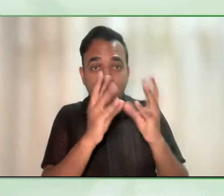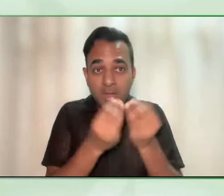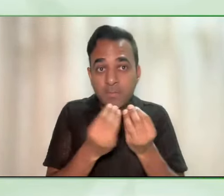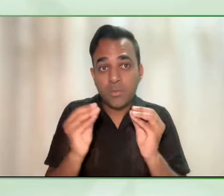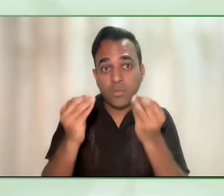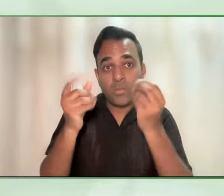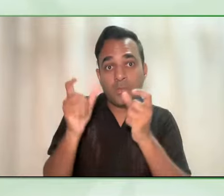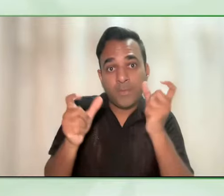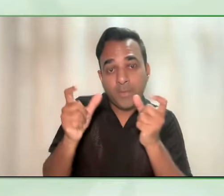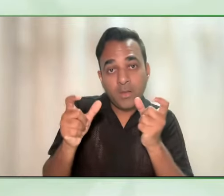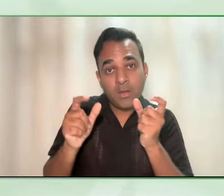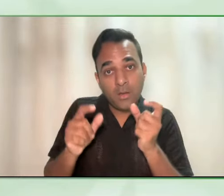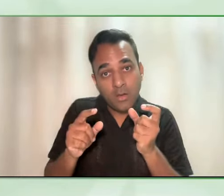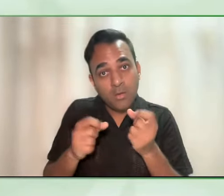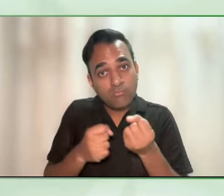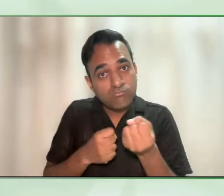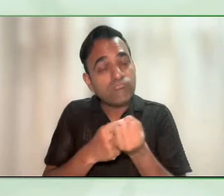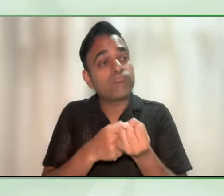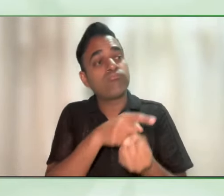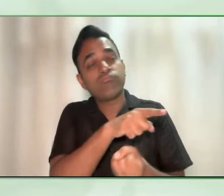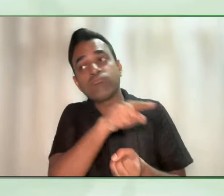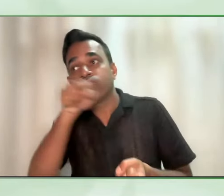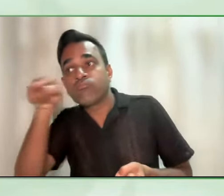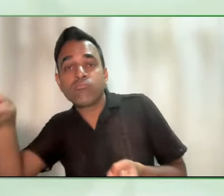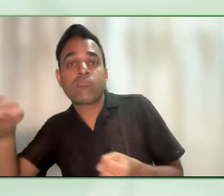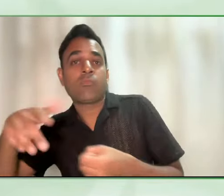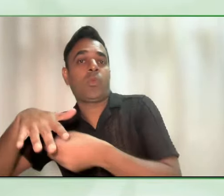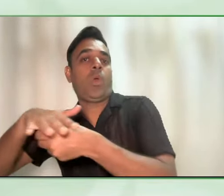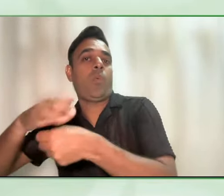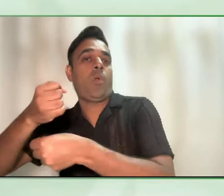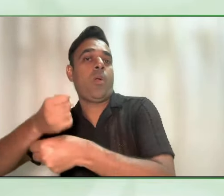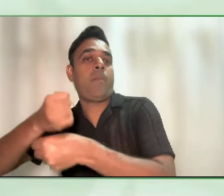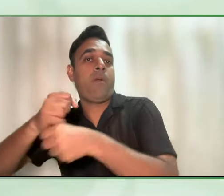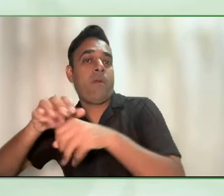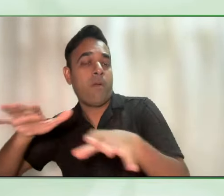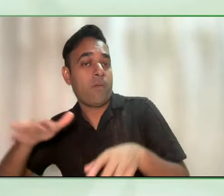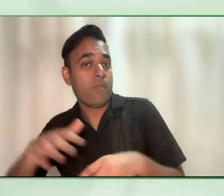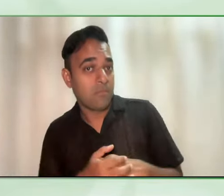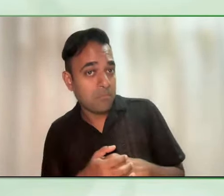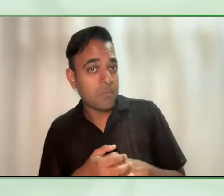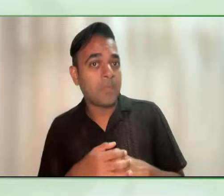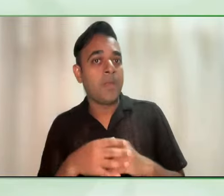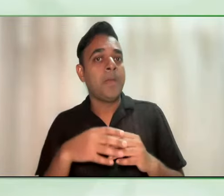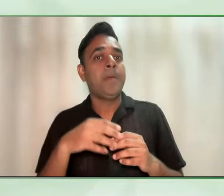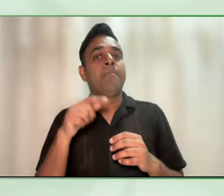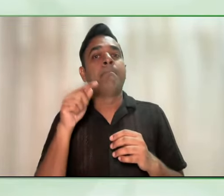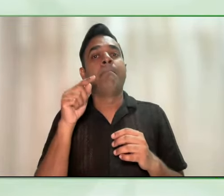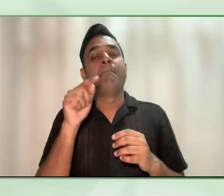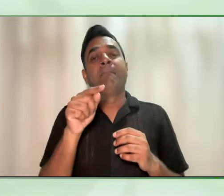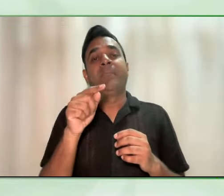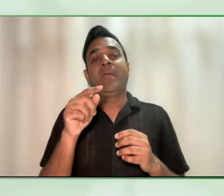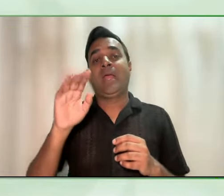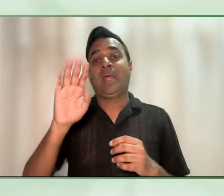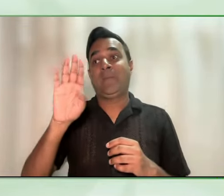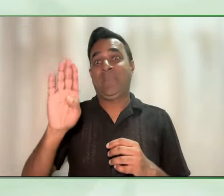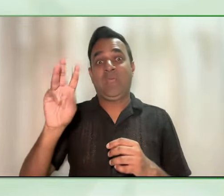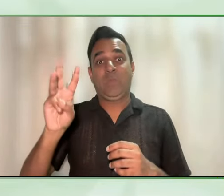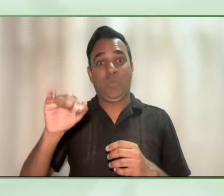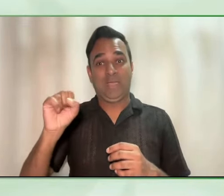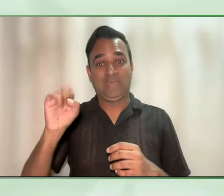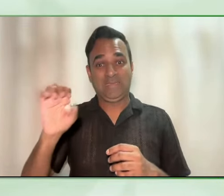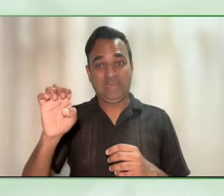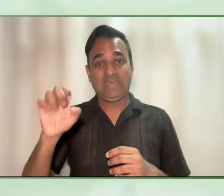the BeWise Alliance, actually all 4 of our organizations are part of that alliance. What can the Alliance do more to